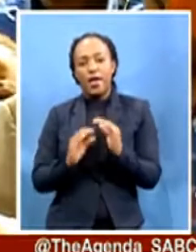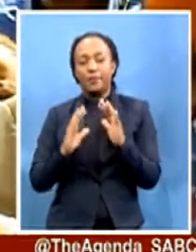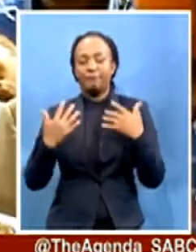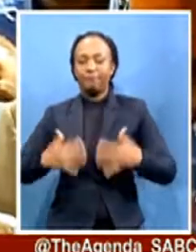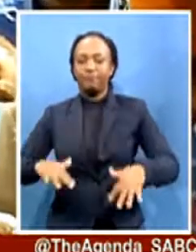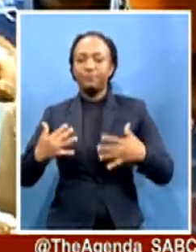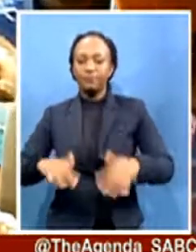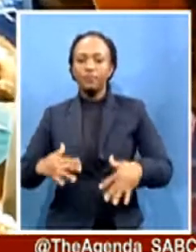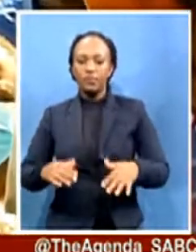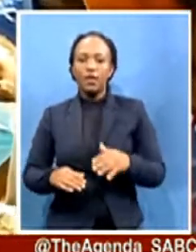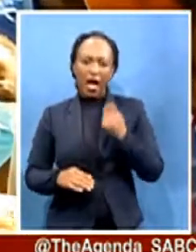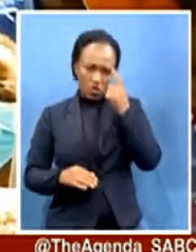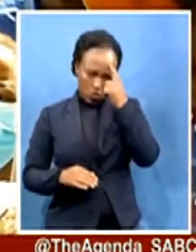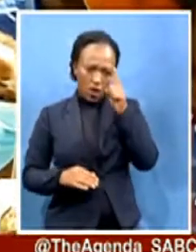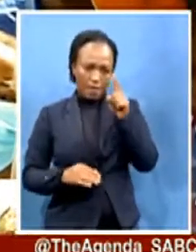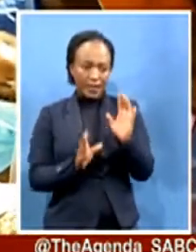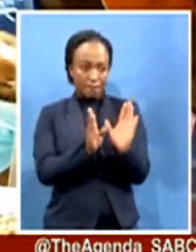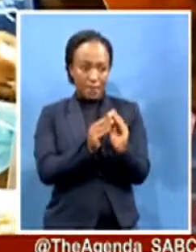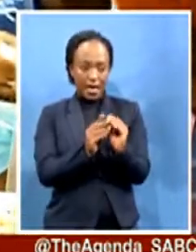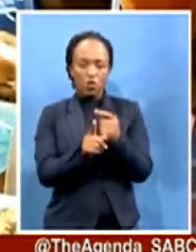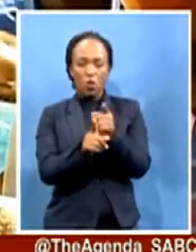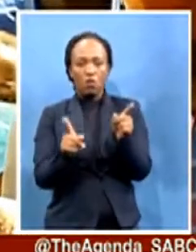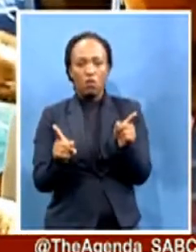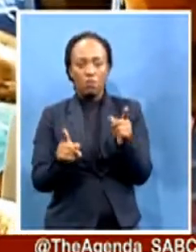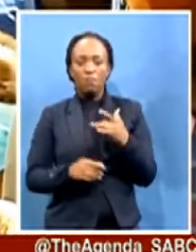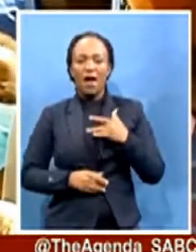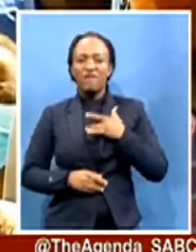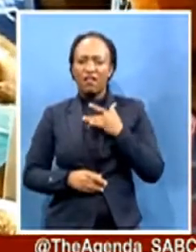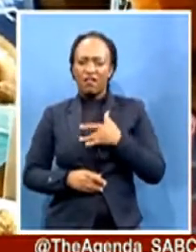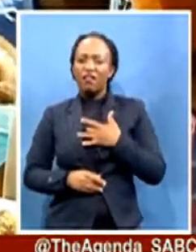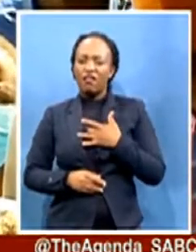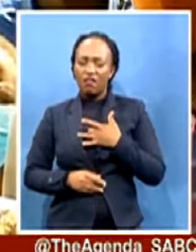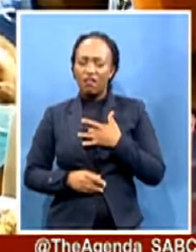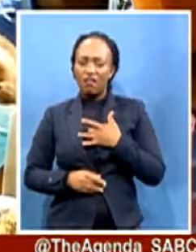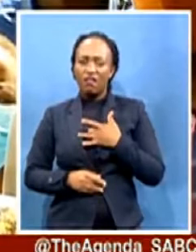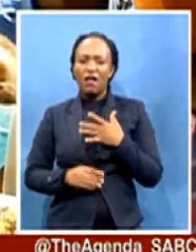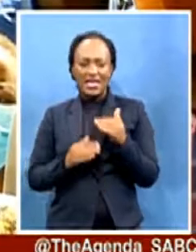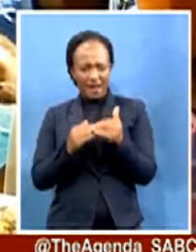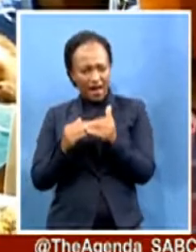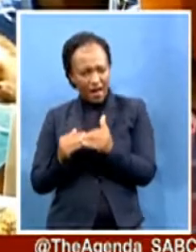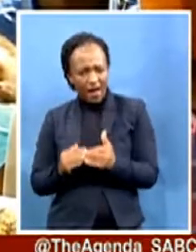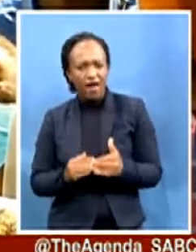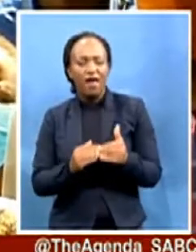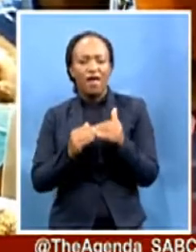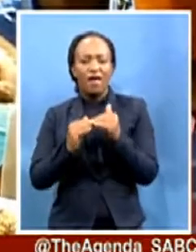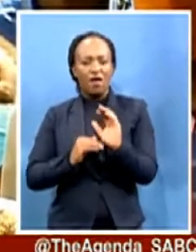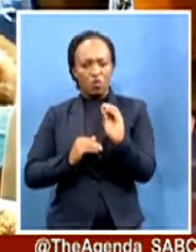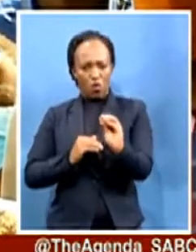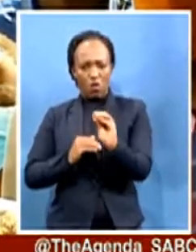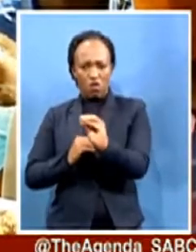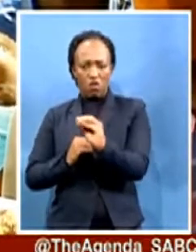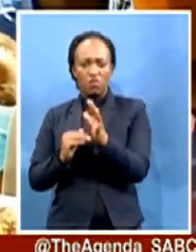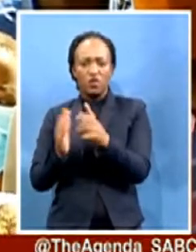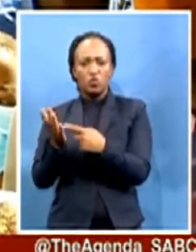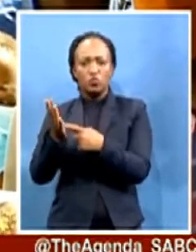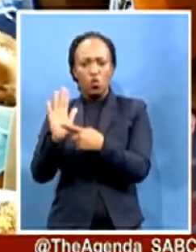to you, I can feel that spirit of caring amongst yourselves that's been demonstrated by these particular staff